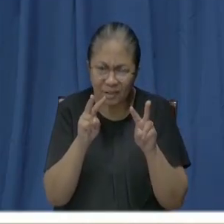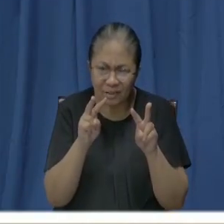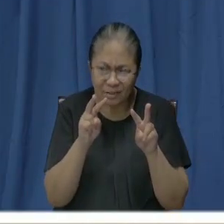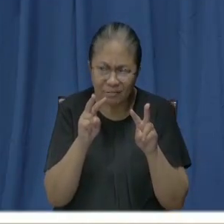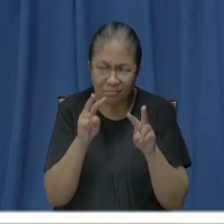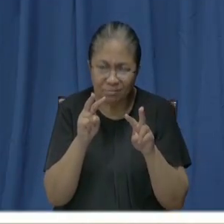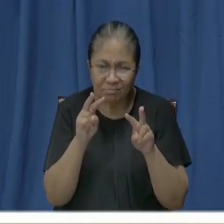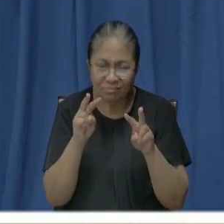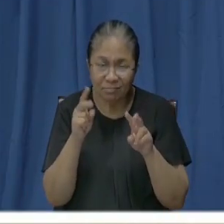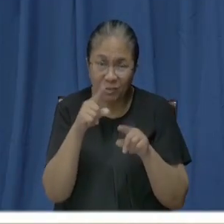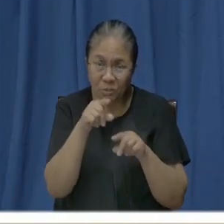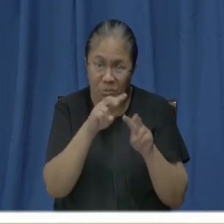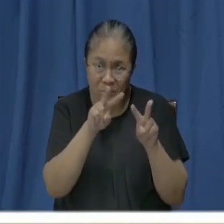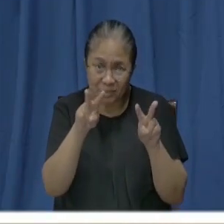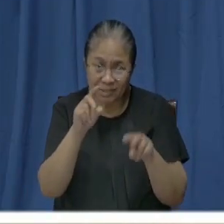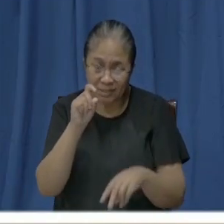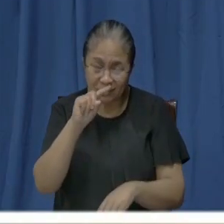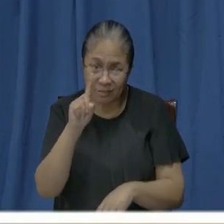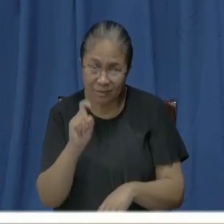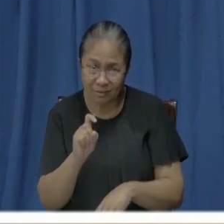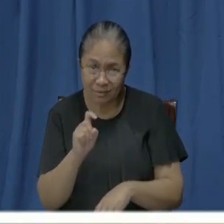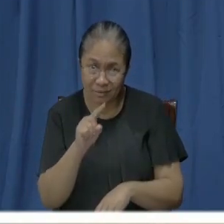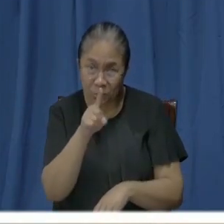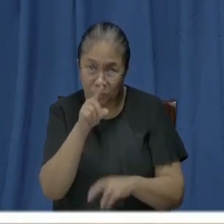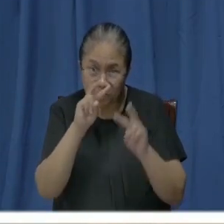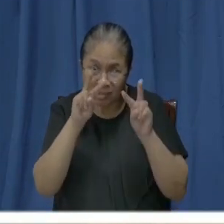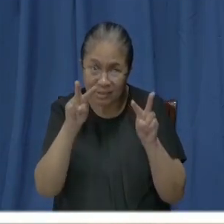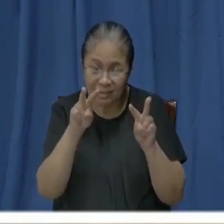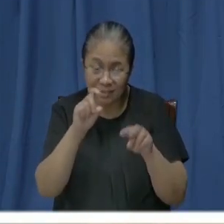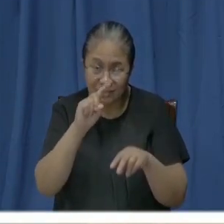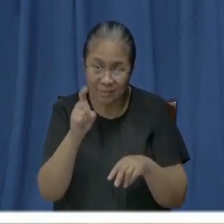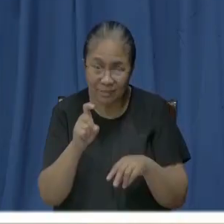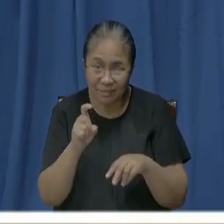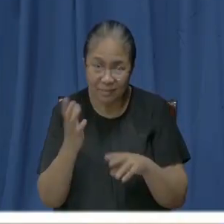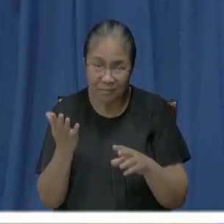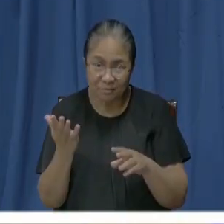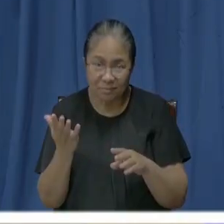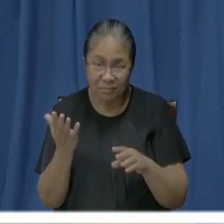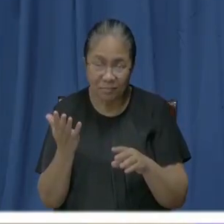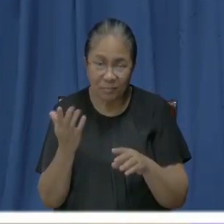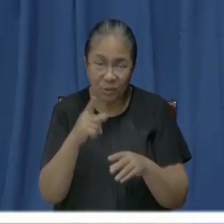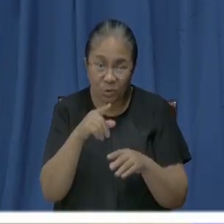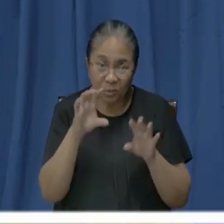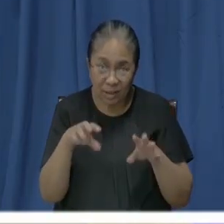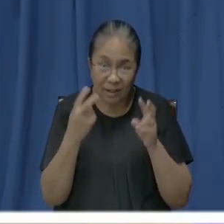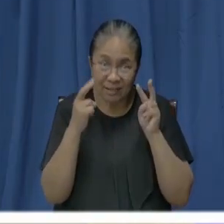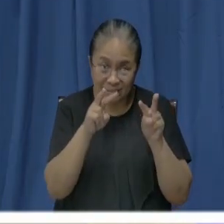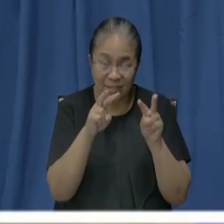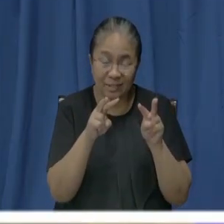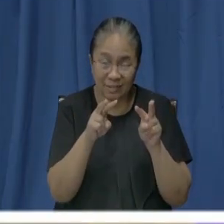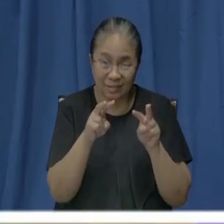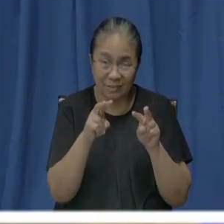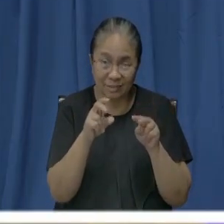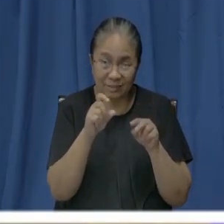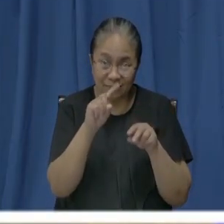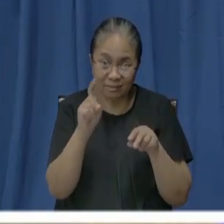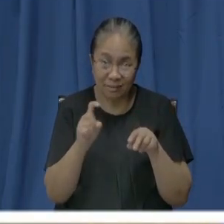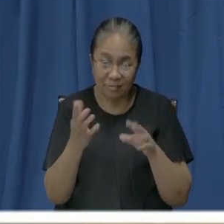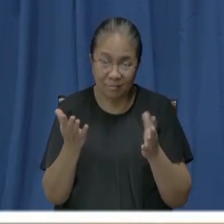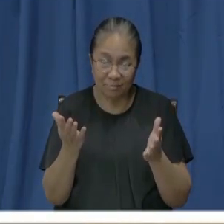it? Can you not see it?